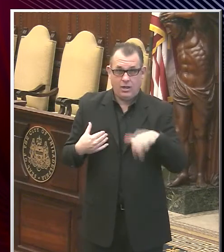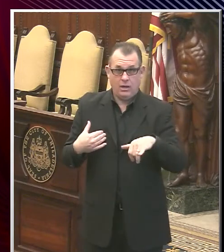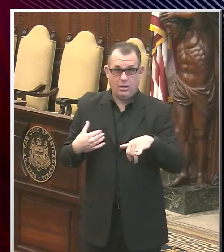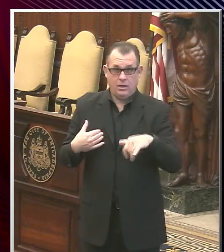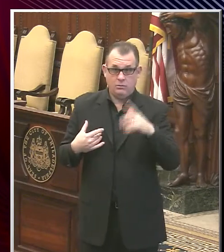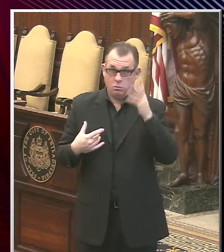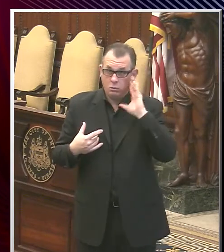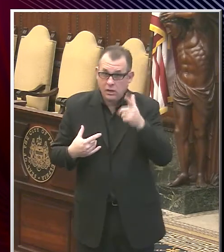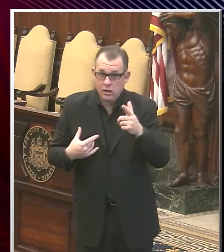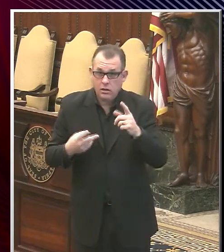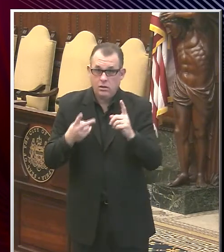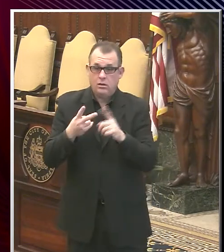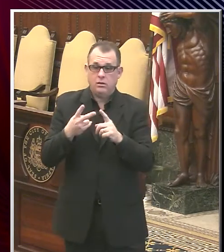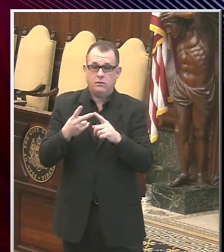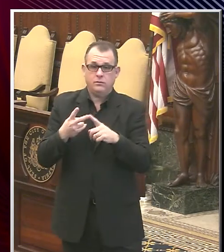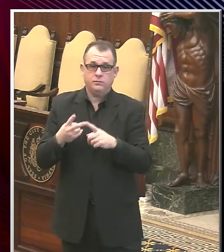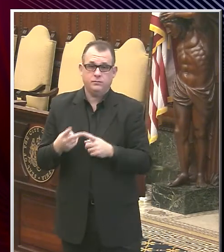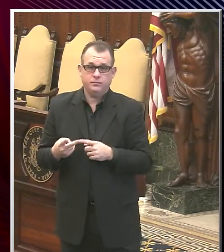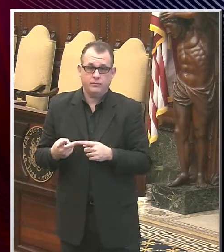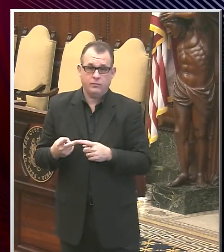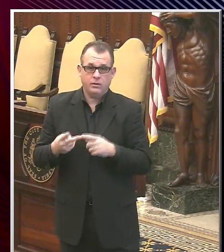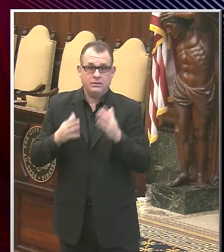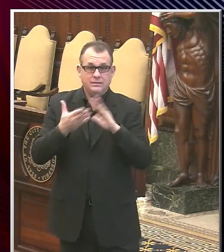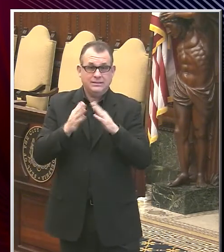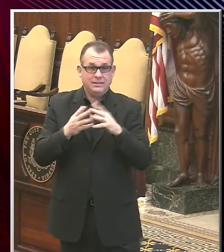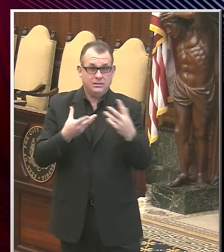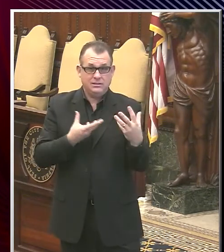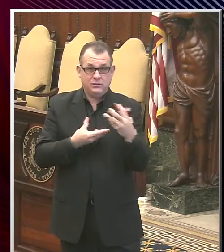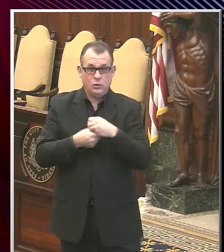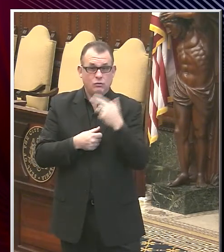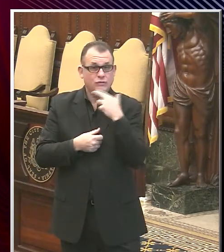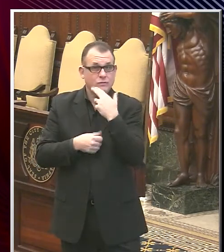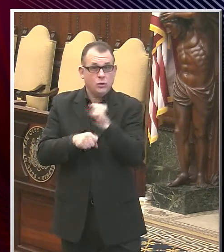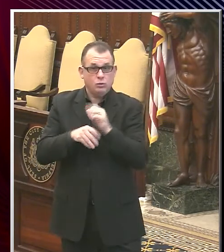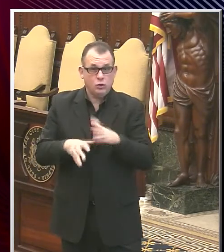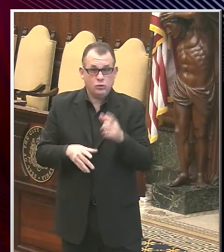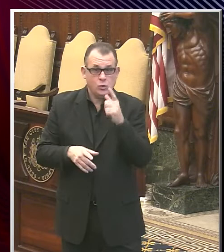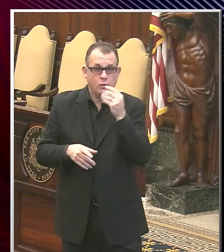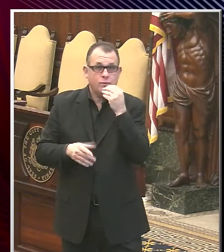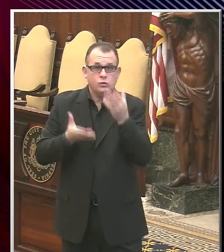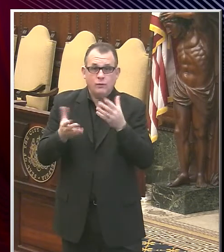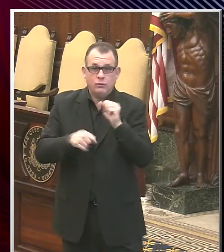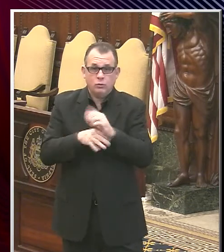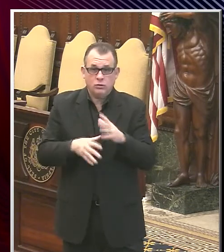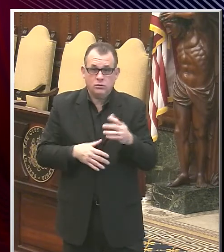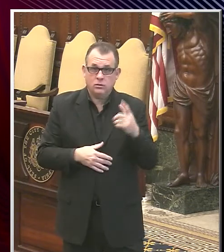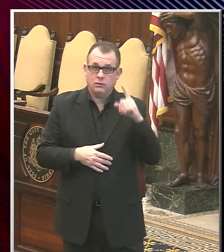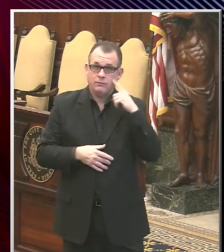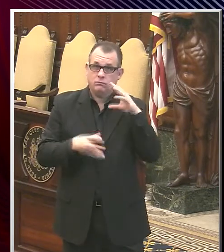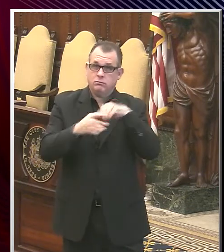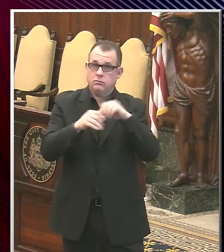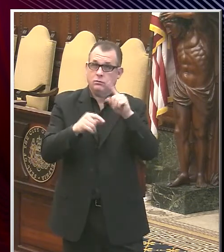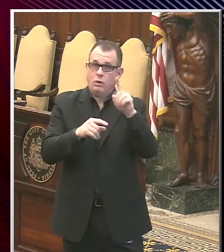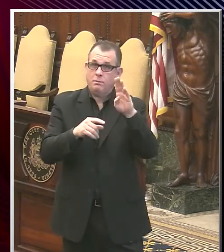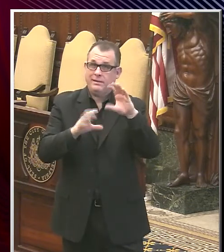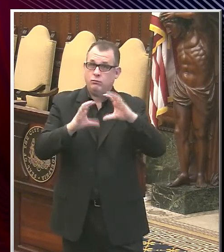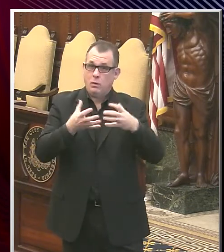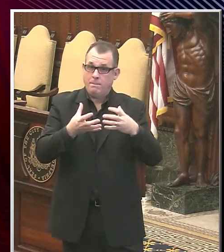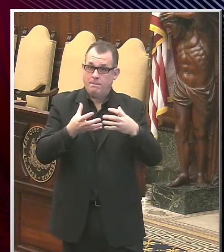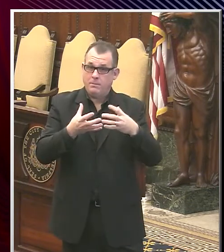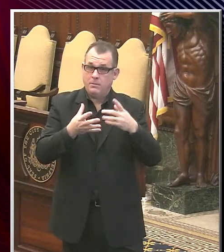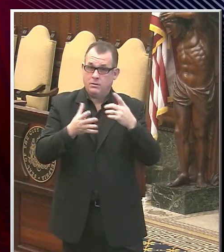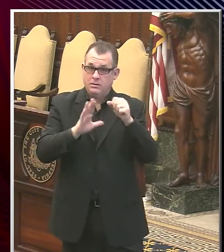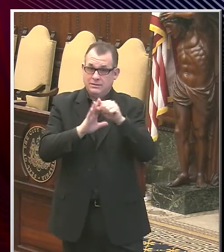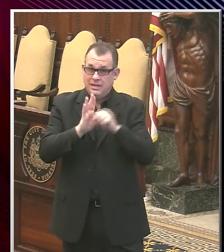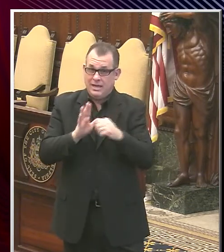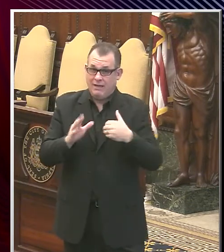setting anything like that up? And secondly, the city included restaurant workers, food service workers in its 1B priorities, and